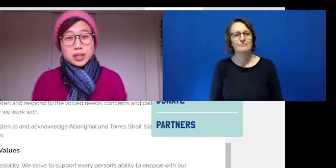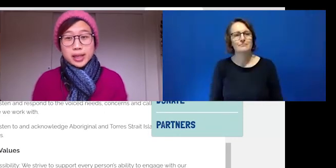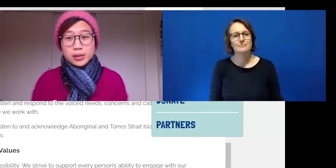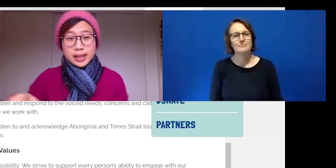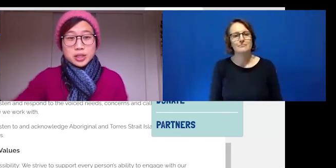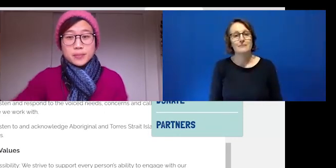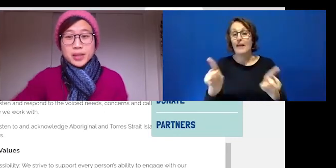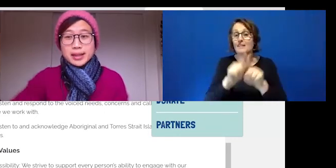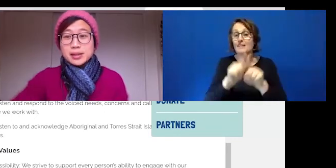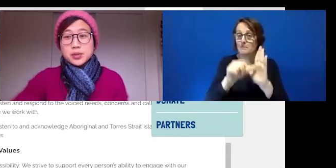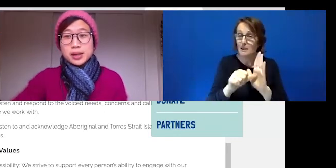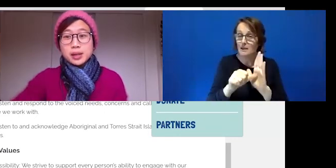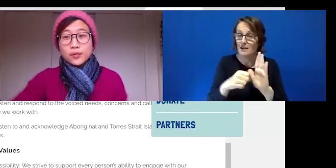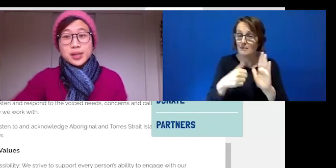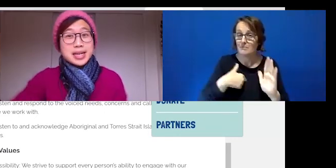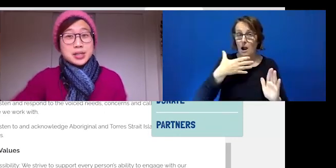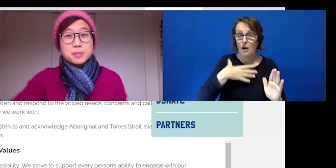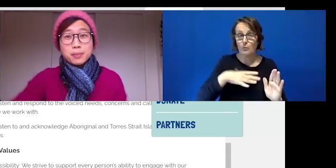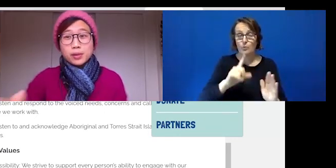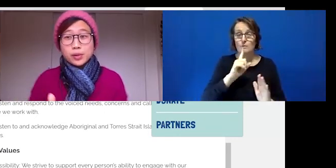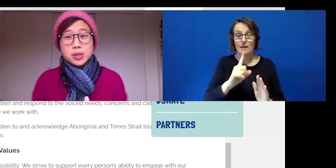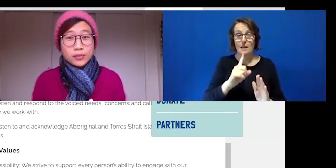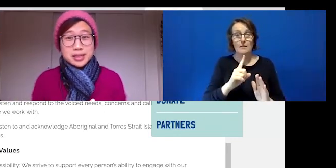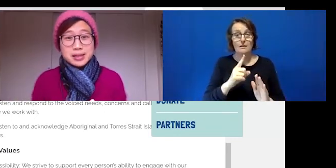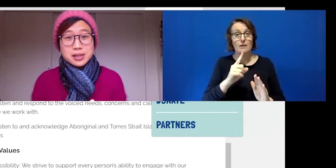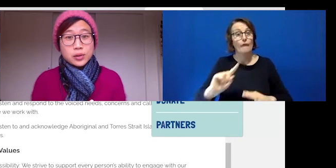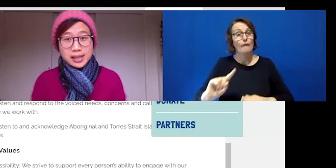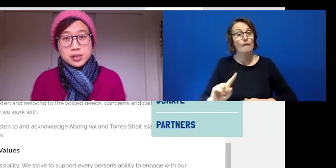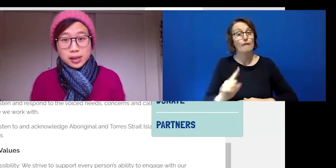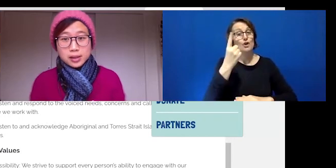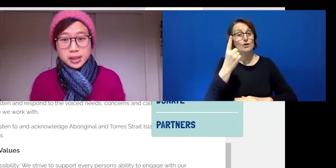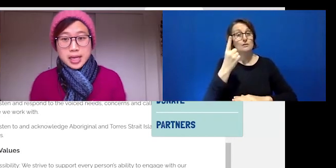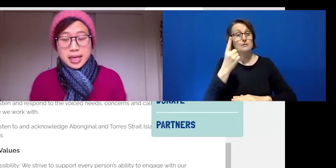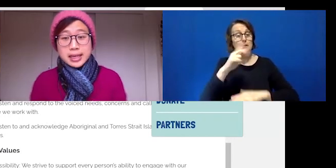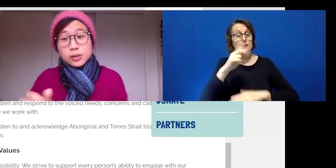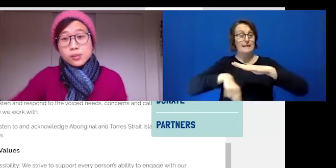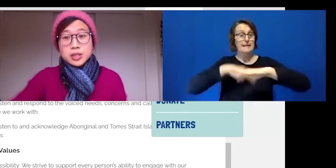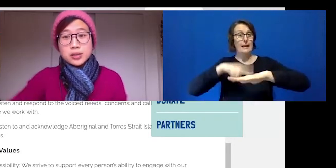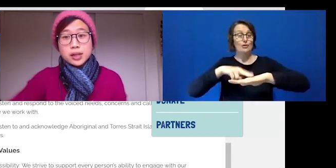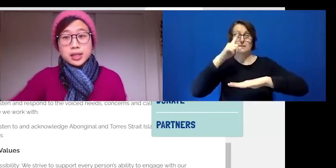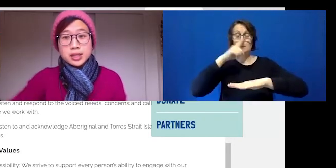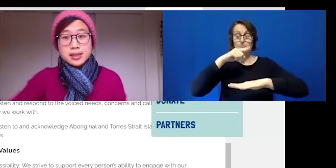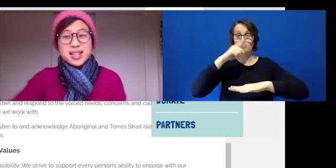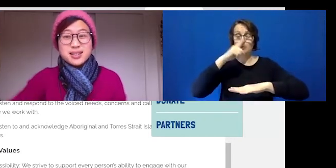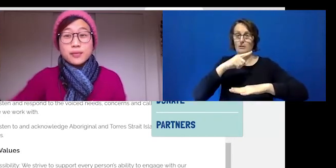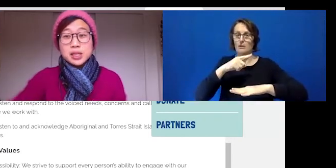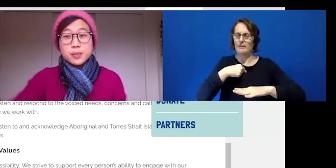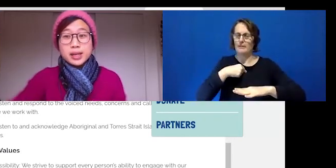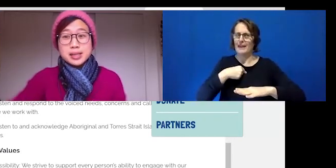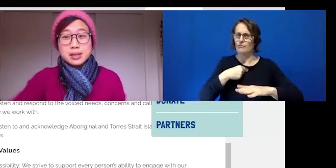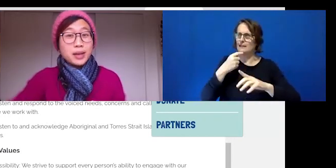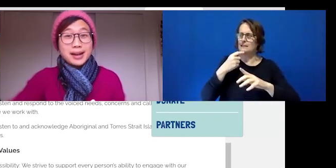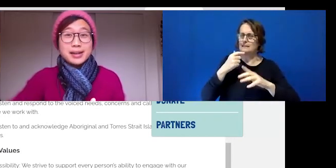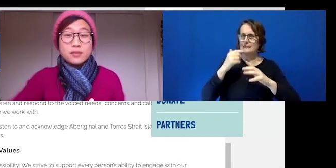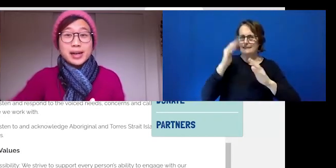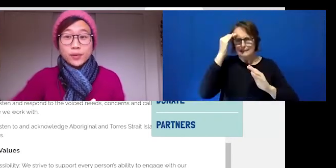do want to acknowledge that the struggle of First Nations people for sovereignty is a unique struggle. And I also want to acknowledge the distinct lived